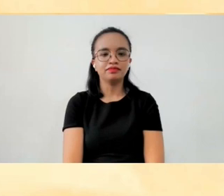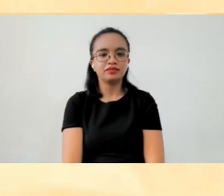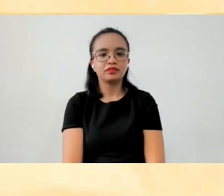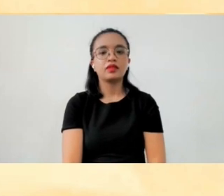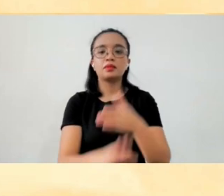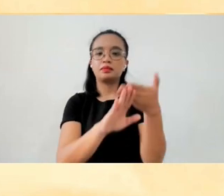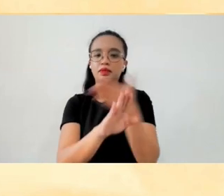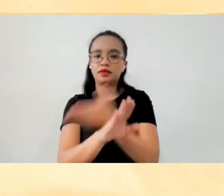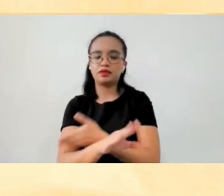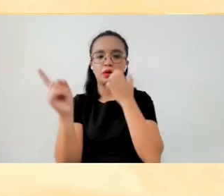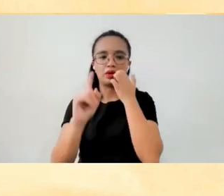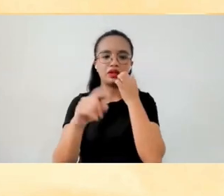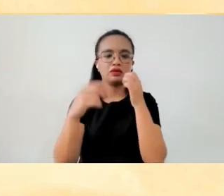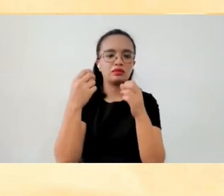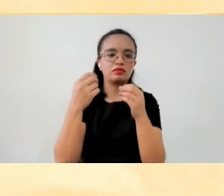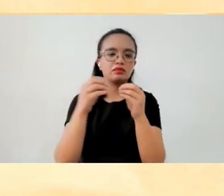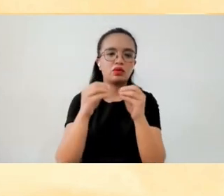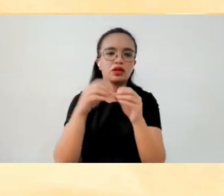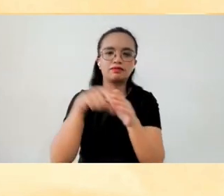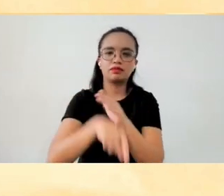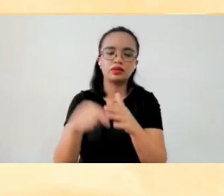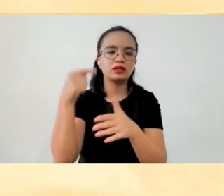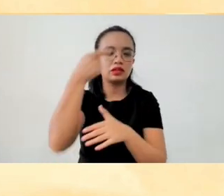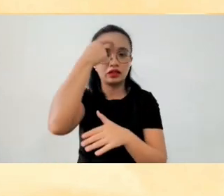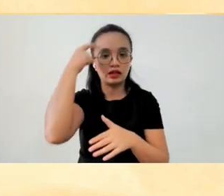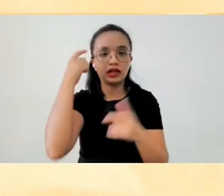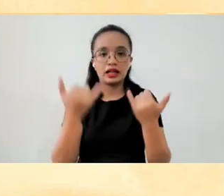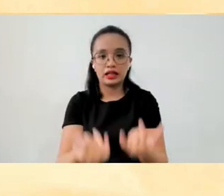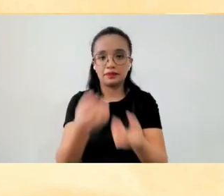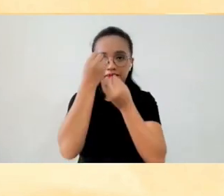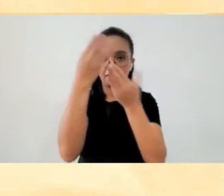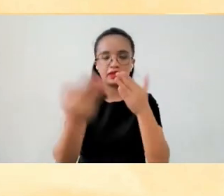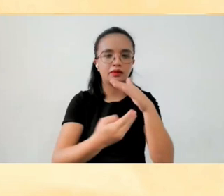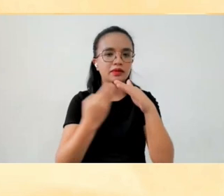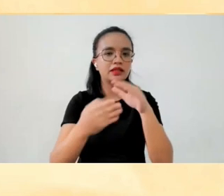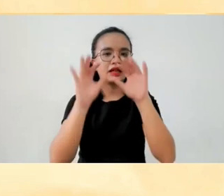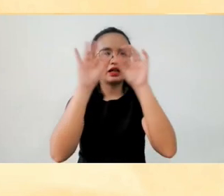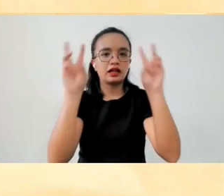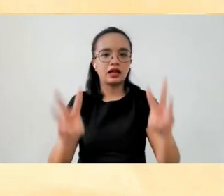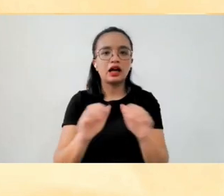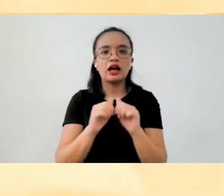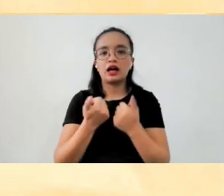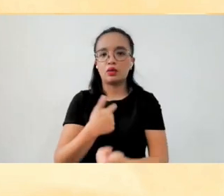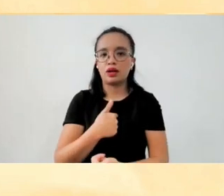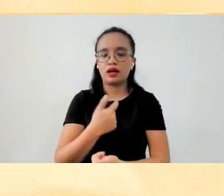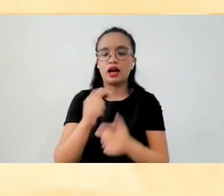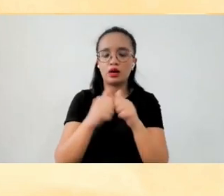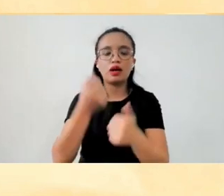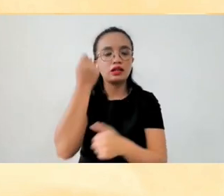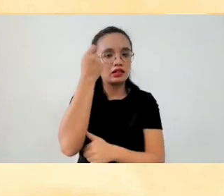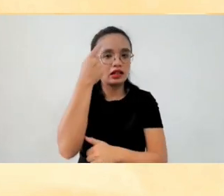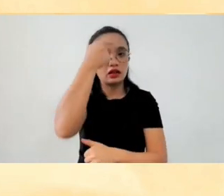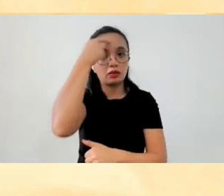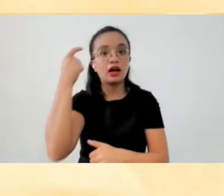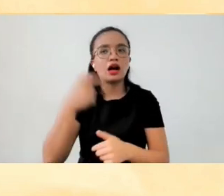go to complex trauma, let me just give you a basic framework for understanding trauma that I formulated after